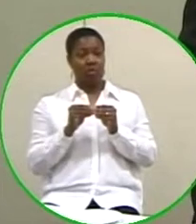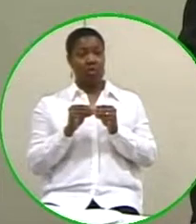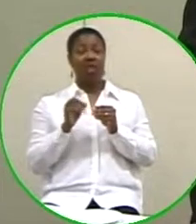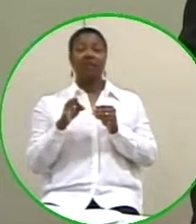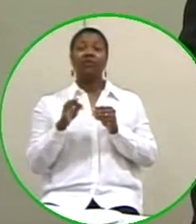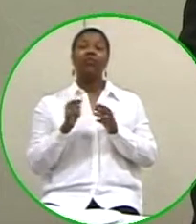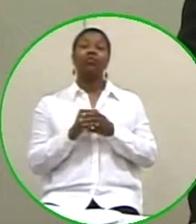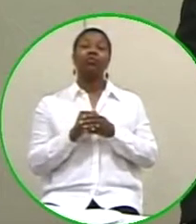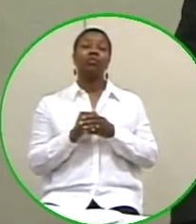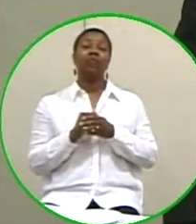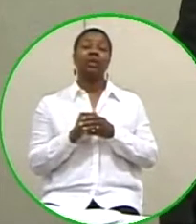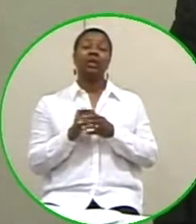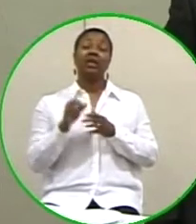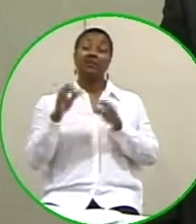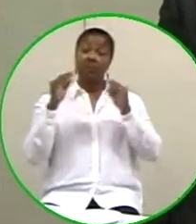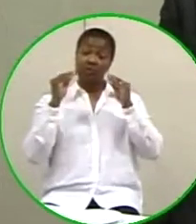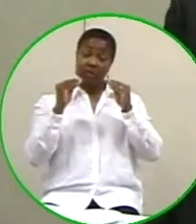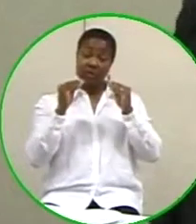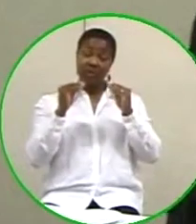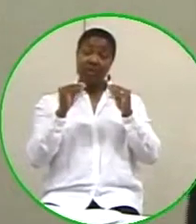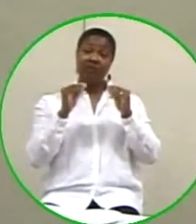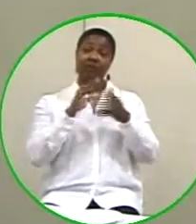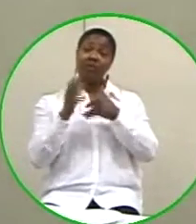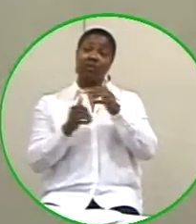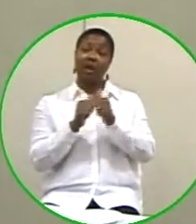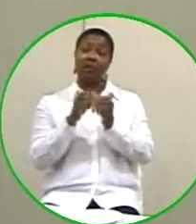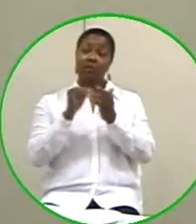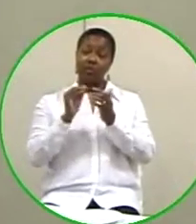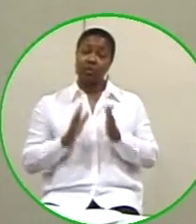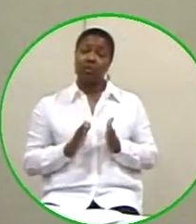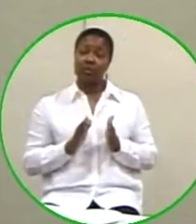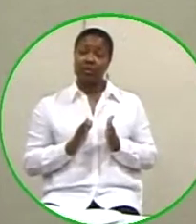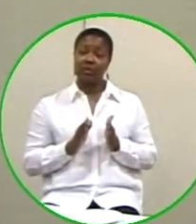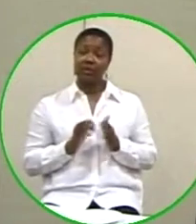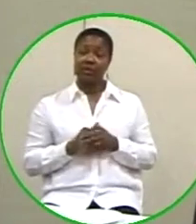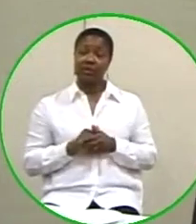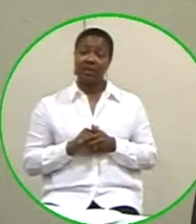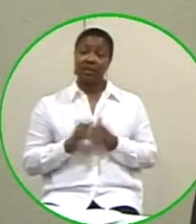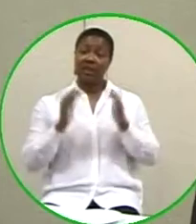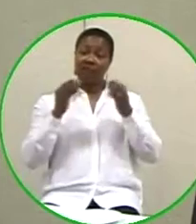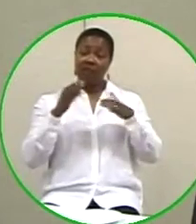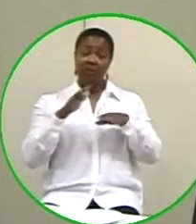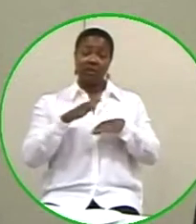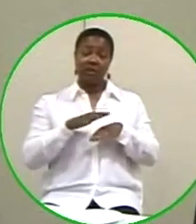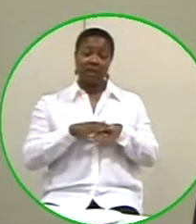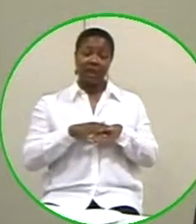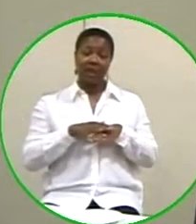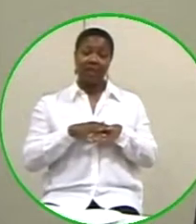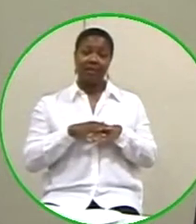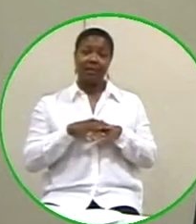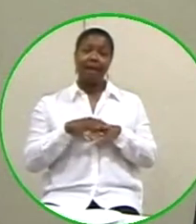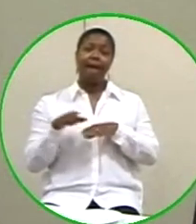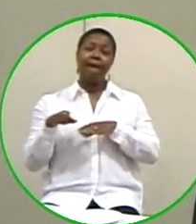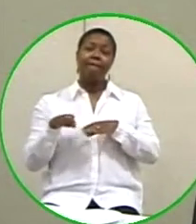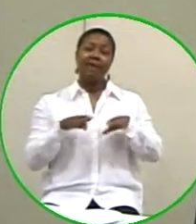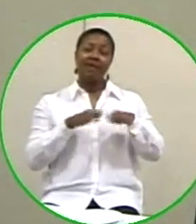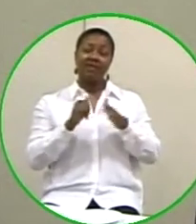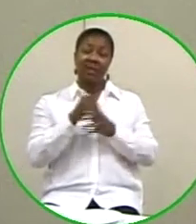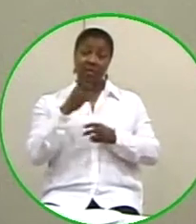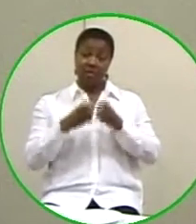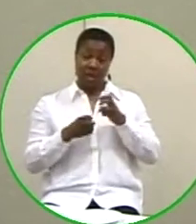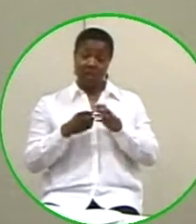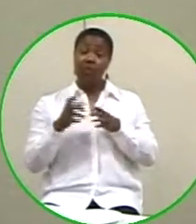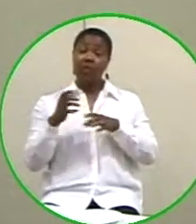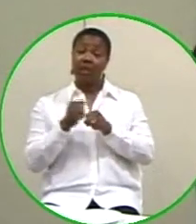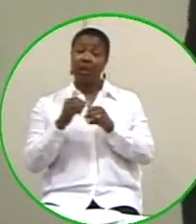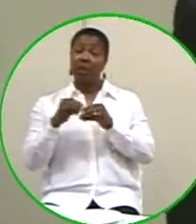you build, if you teach, if you interact with students focused on problem behavior, you will get